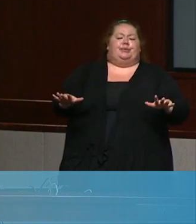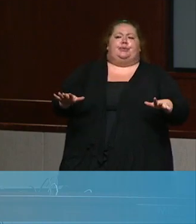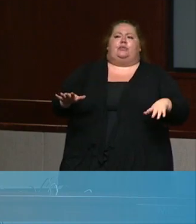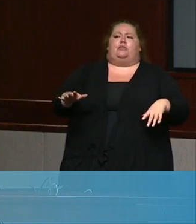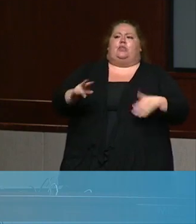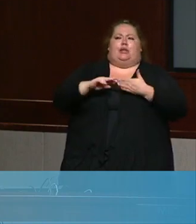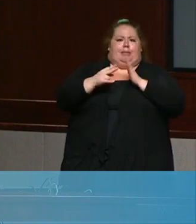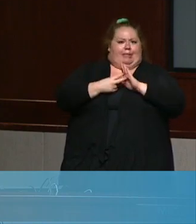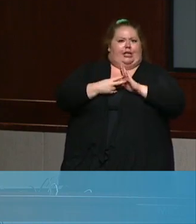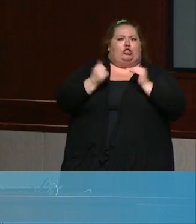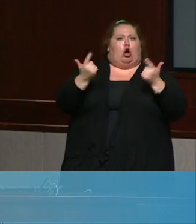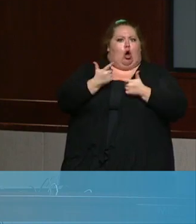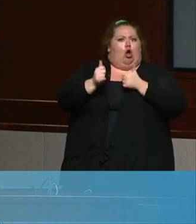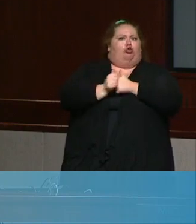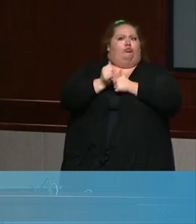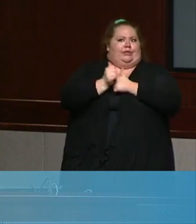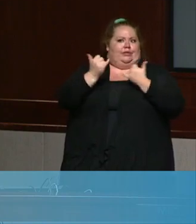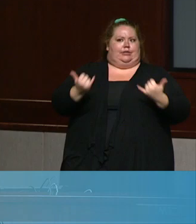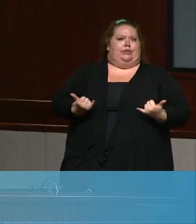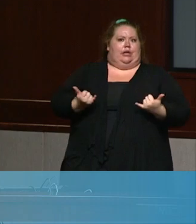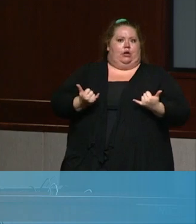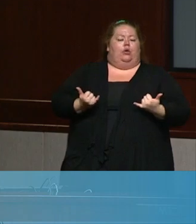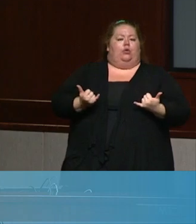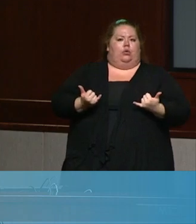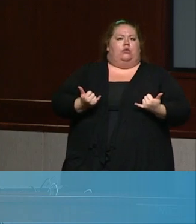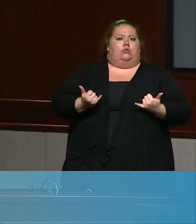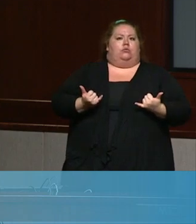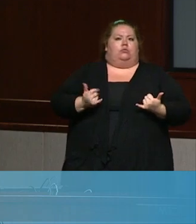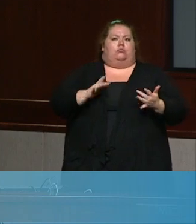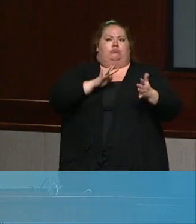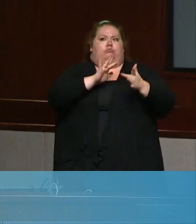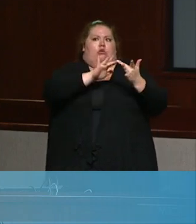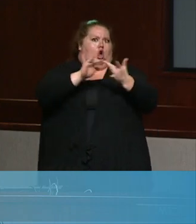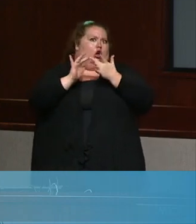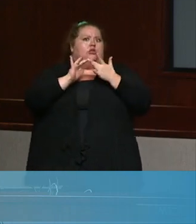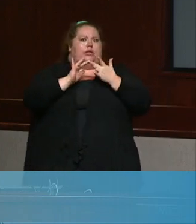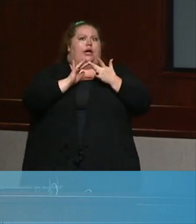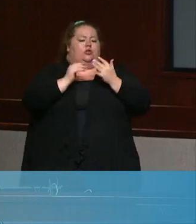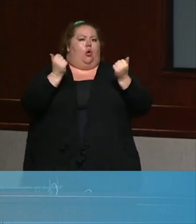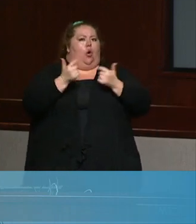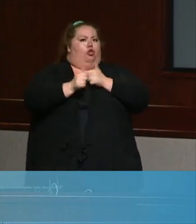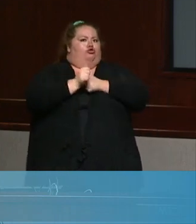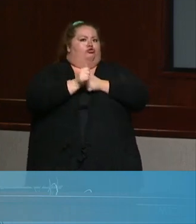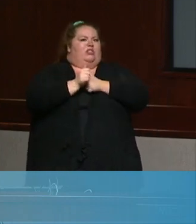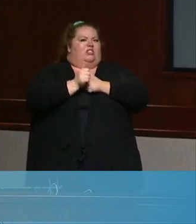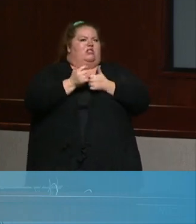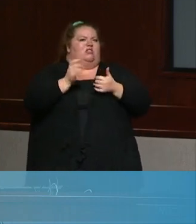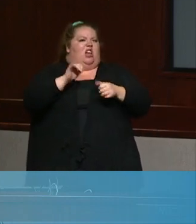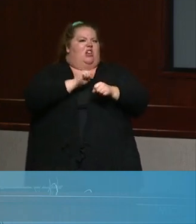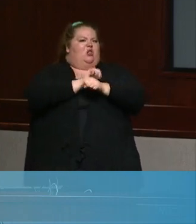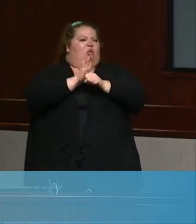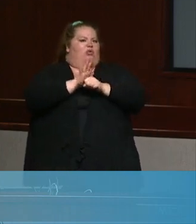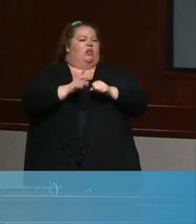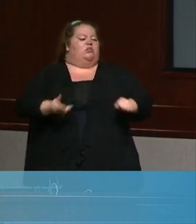and so that we are all at risk of coming in contact and being infected by the virus that causes COVID-19.